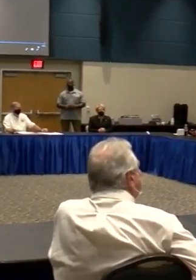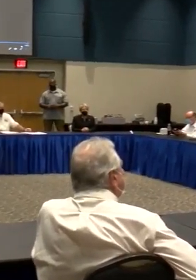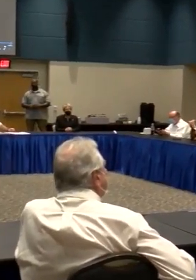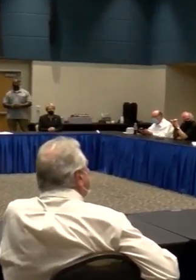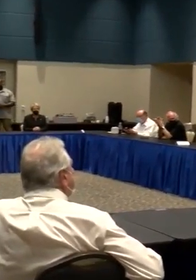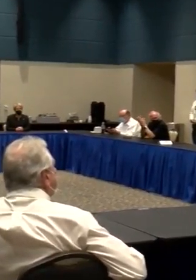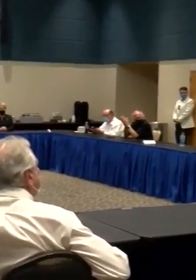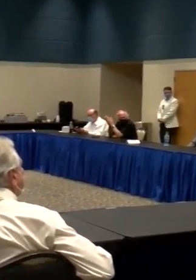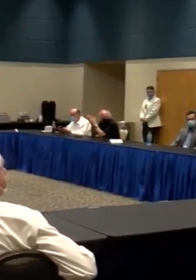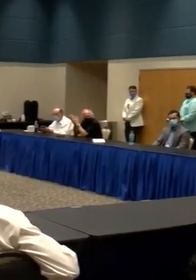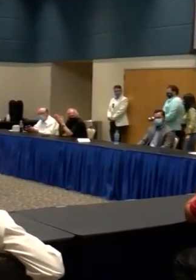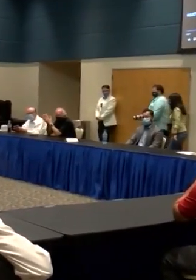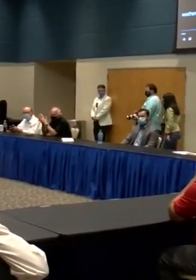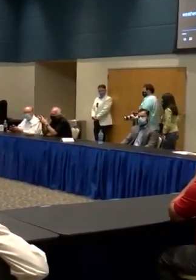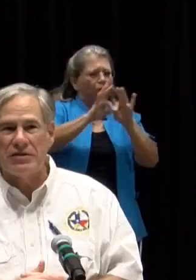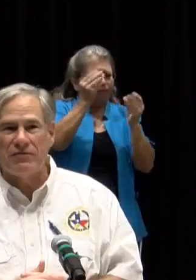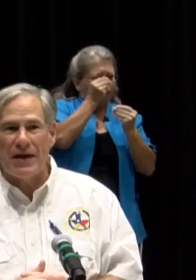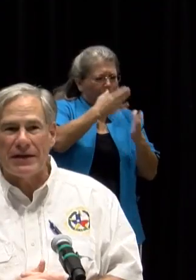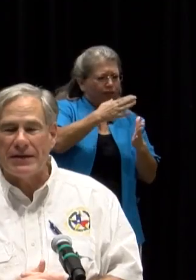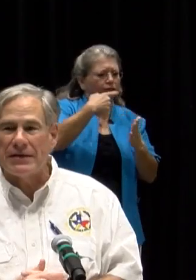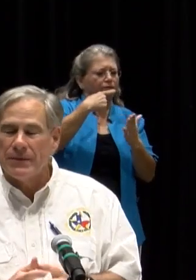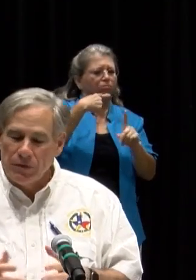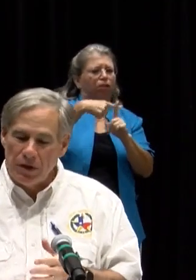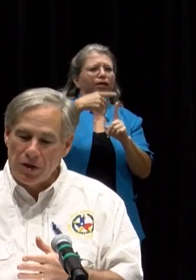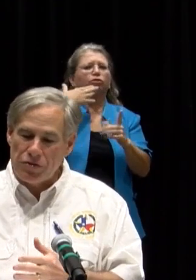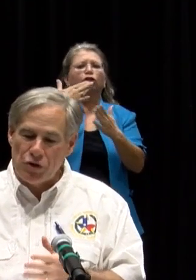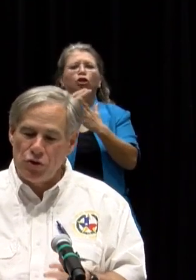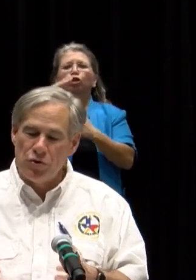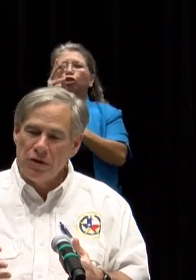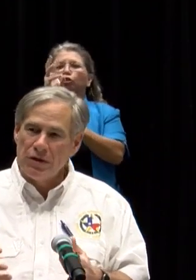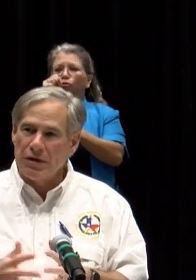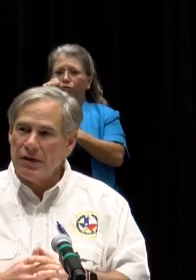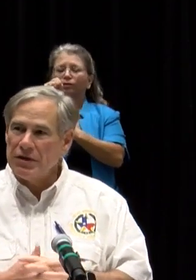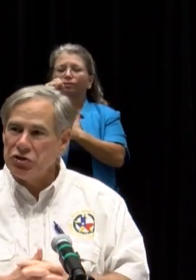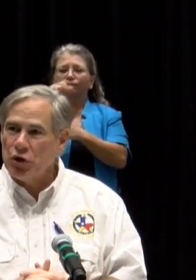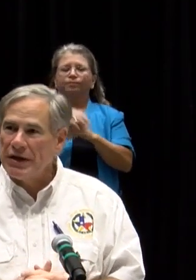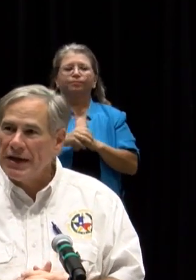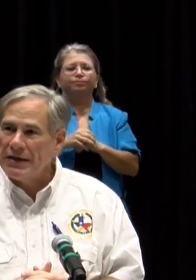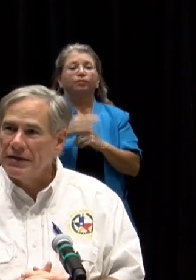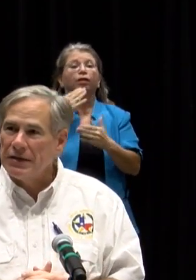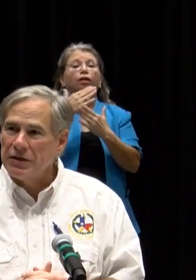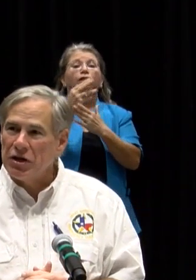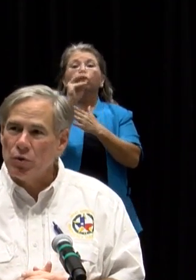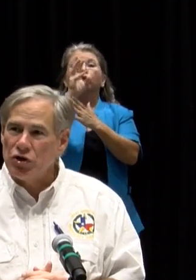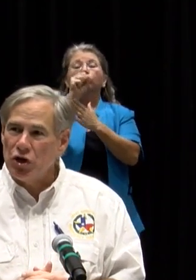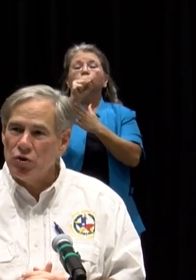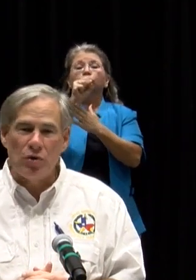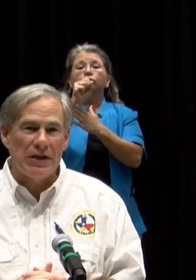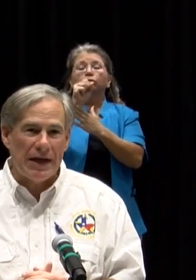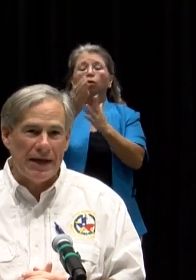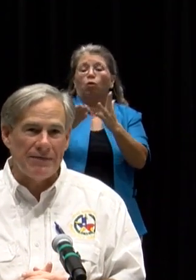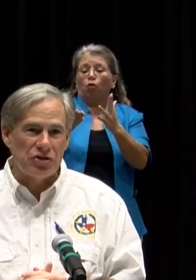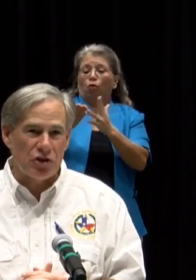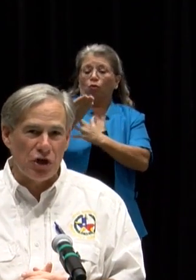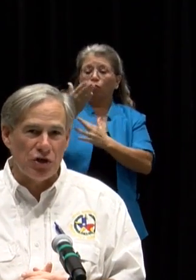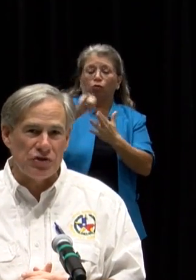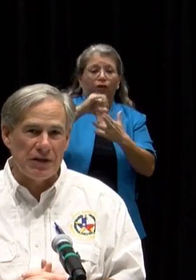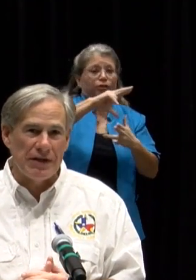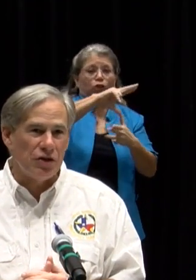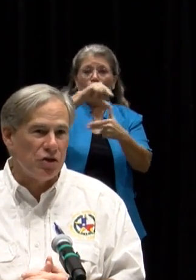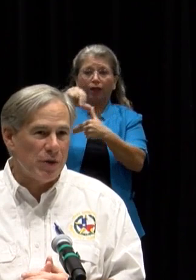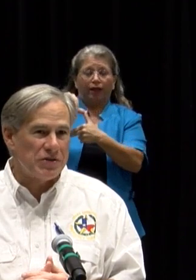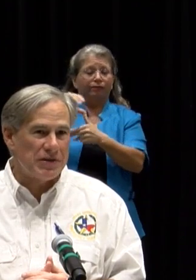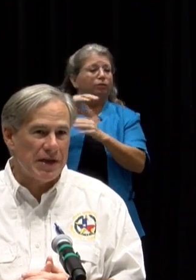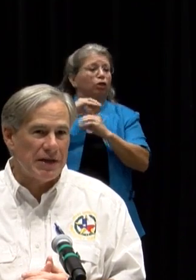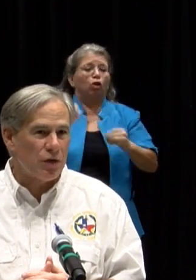their hurricane preparedness. The good news is the fact that through this hurricane, there were no lives lost